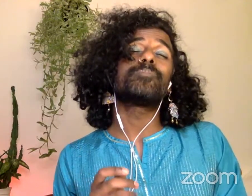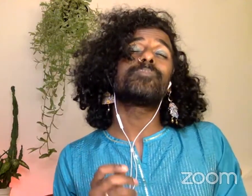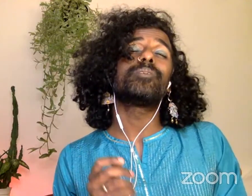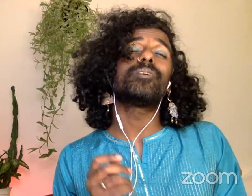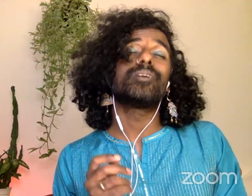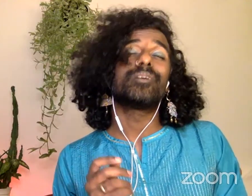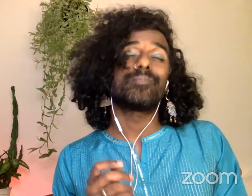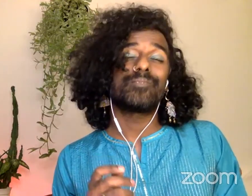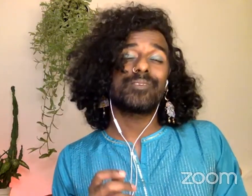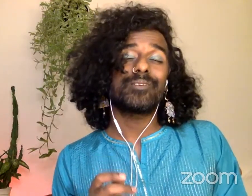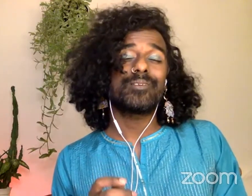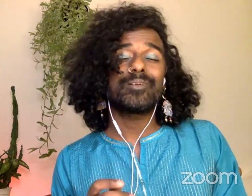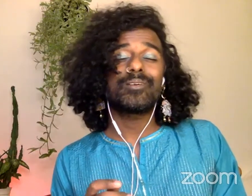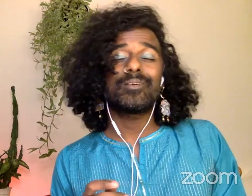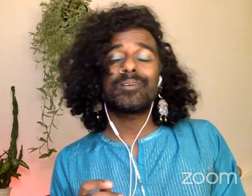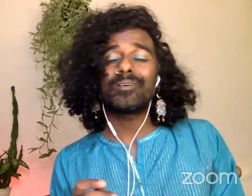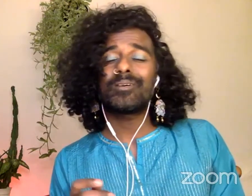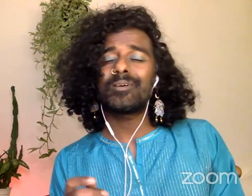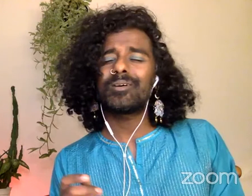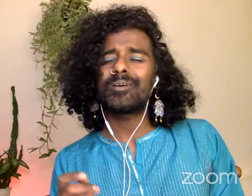zoom,